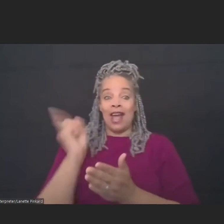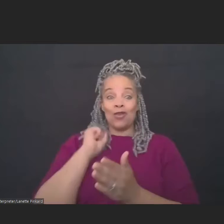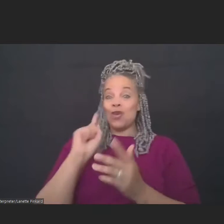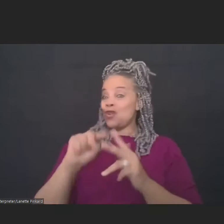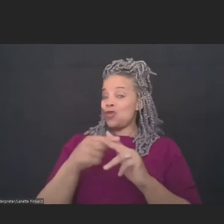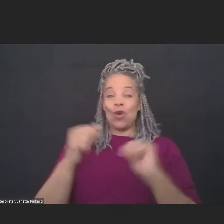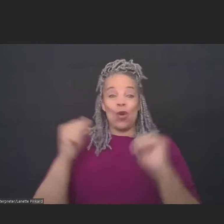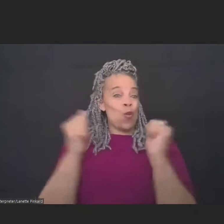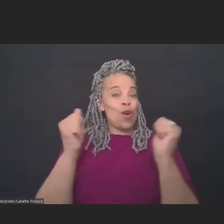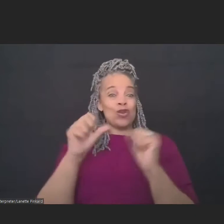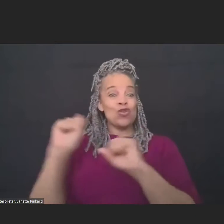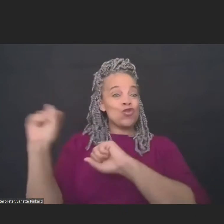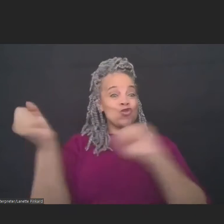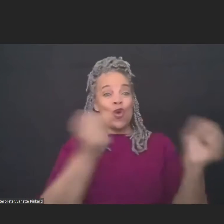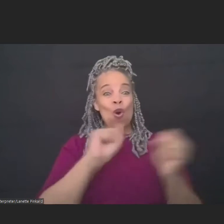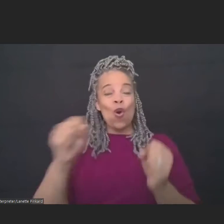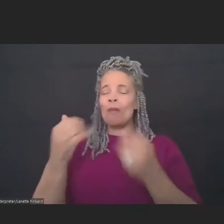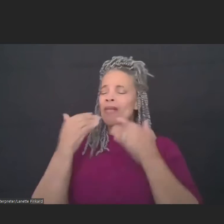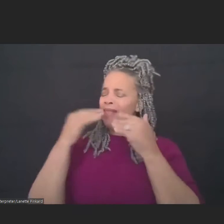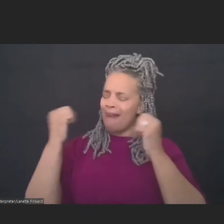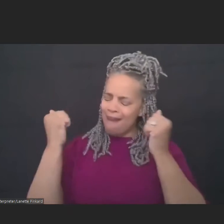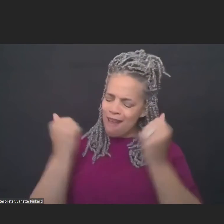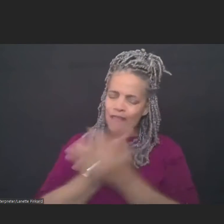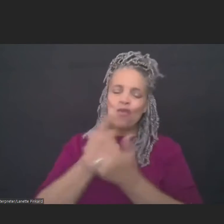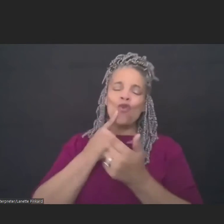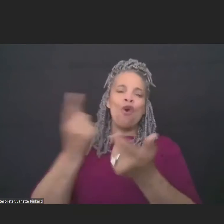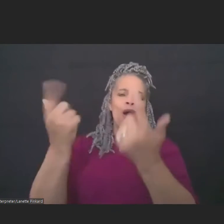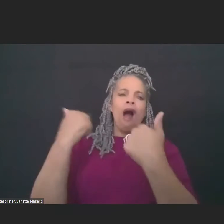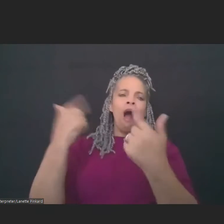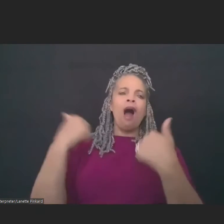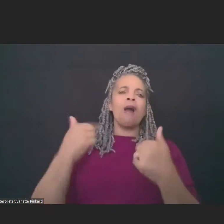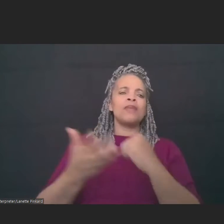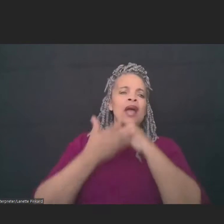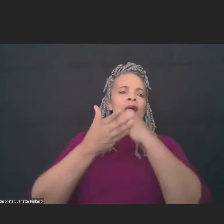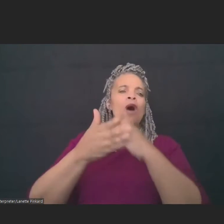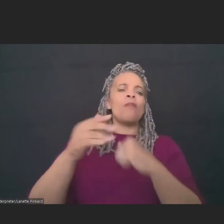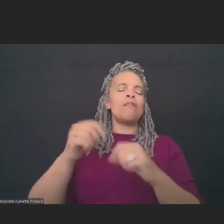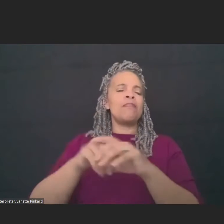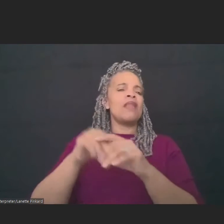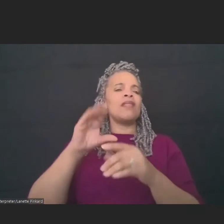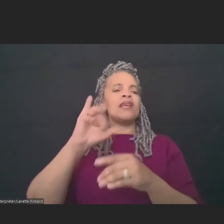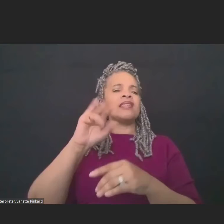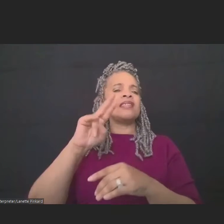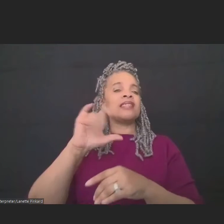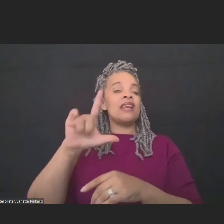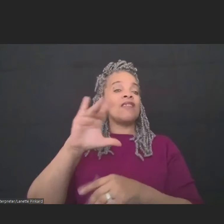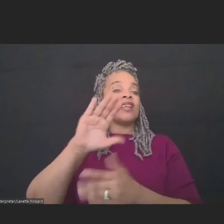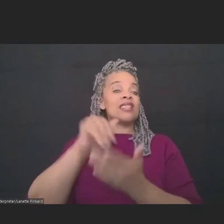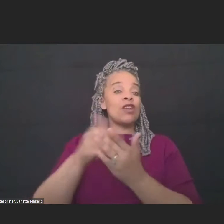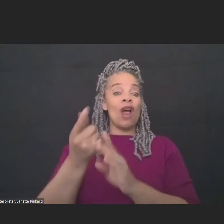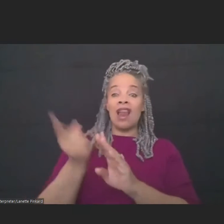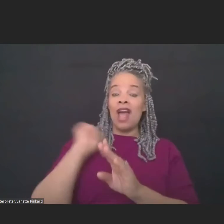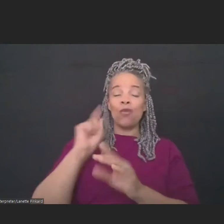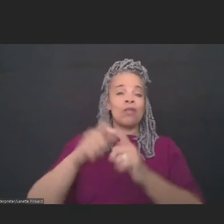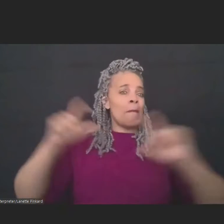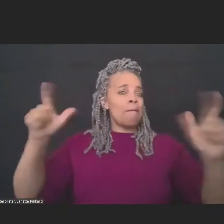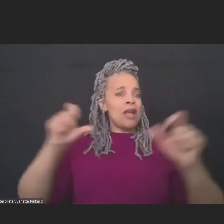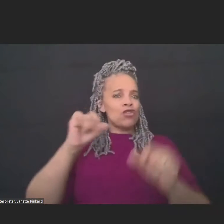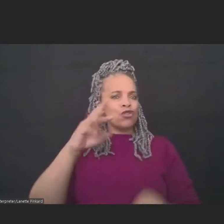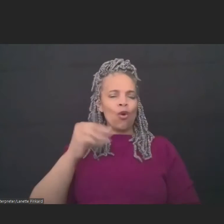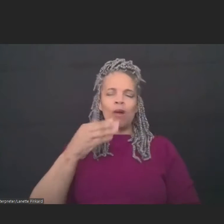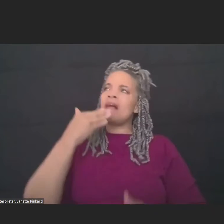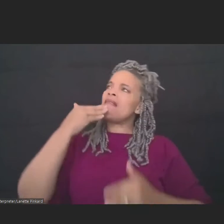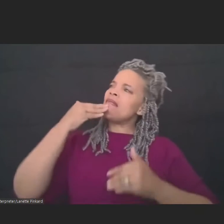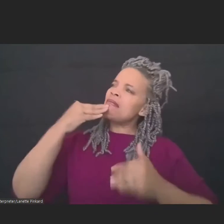want to thank everyone that came out to the Civic Center last week in the big storm. A special thanks to all of our volunteers